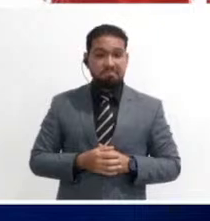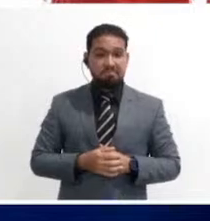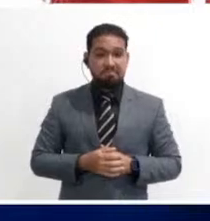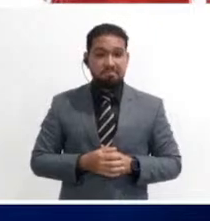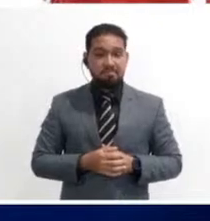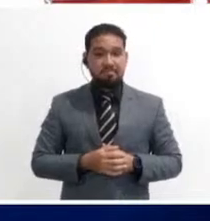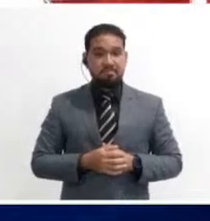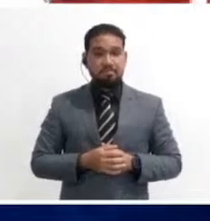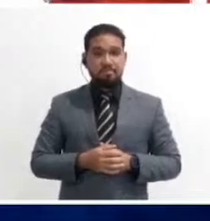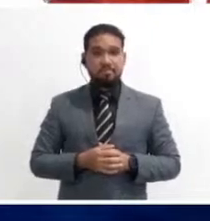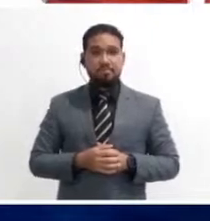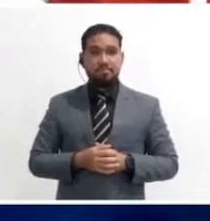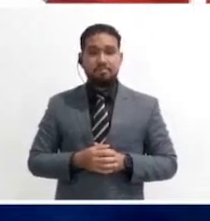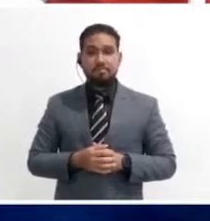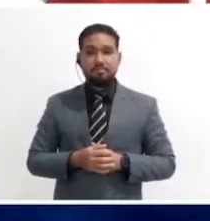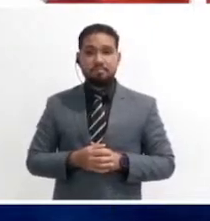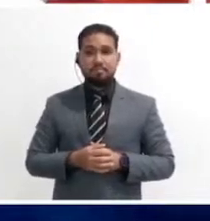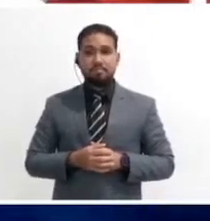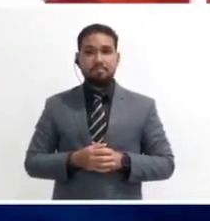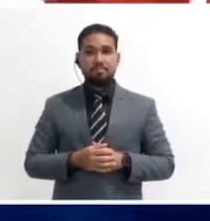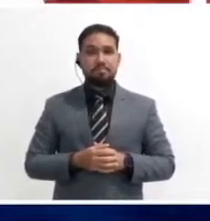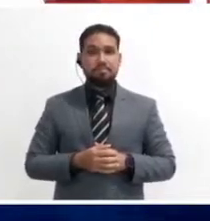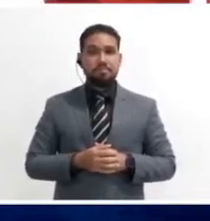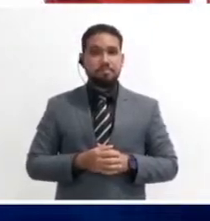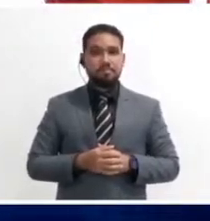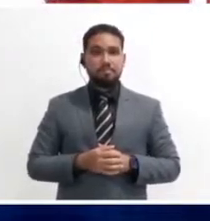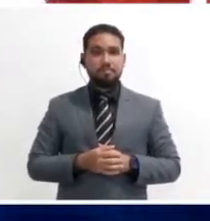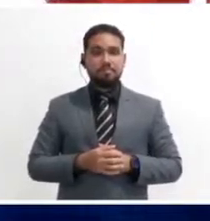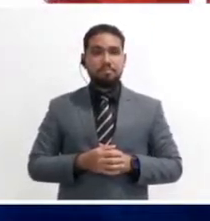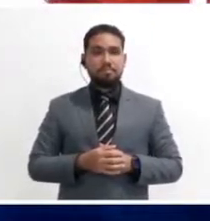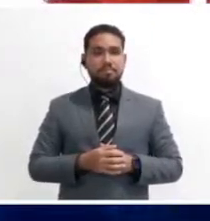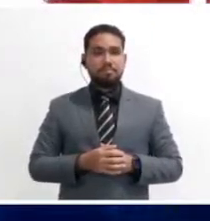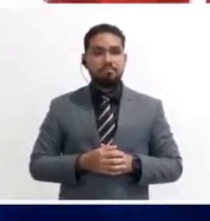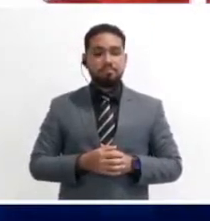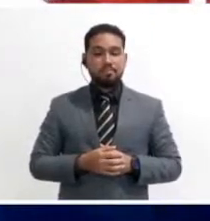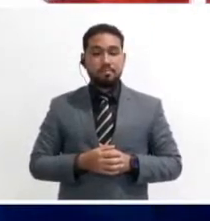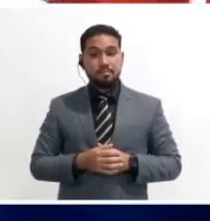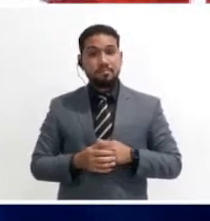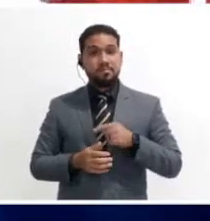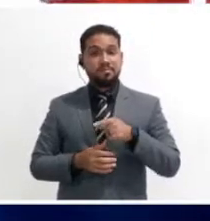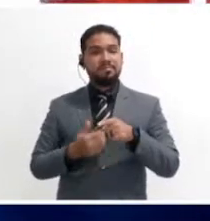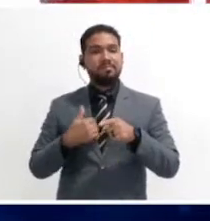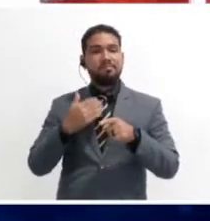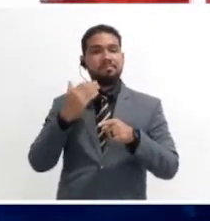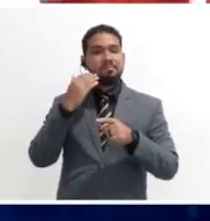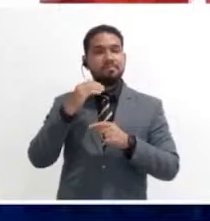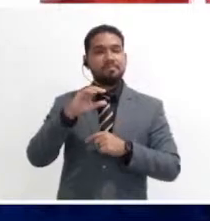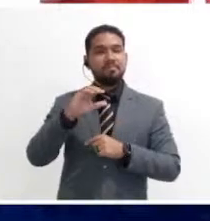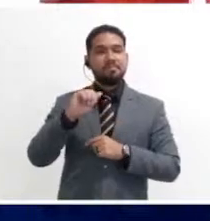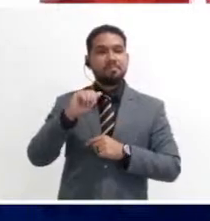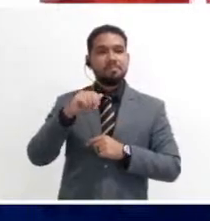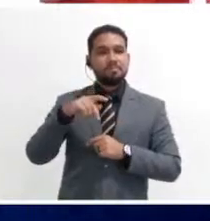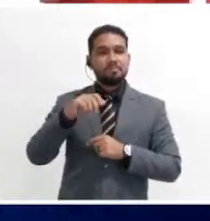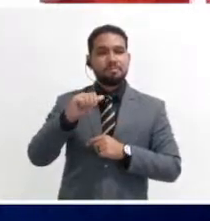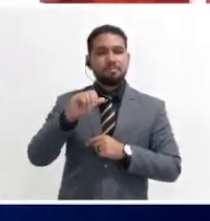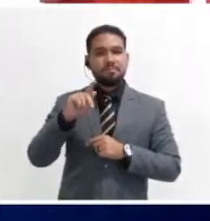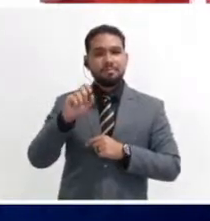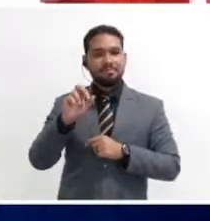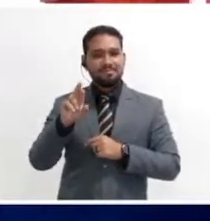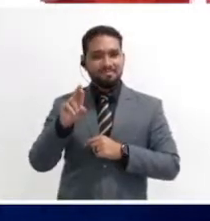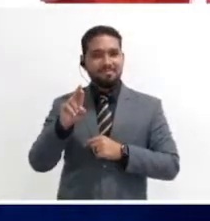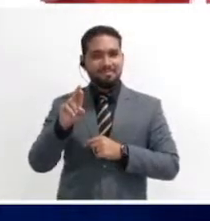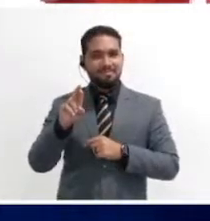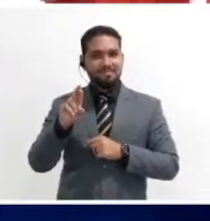And when you have leads that extend from the package, you have to go through this process we call trim and